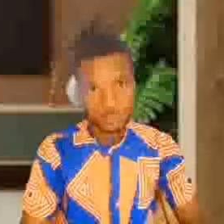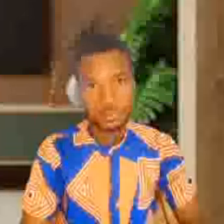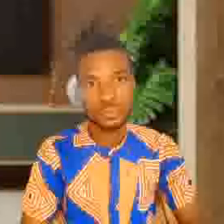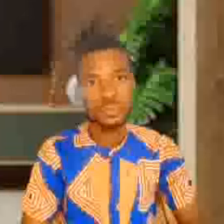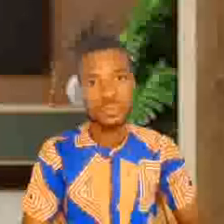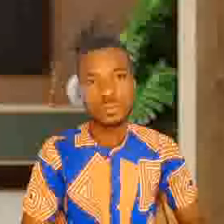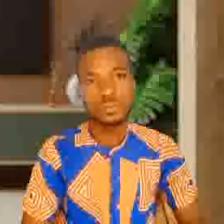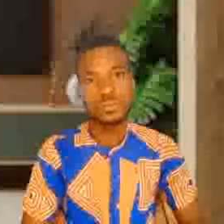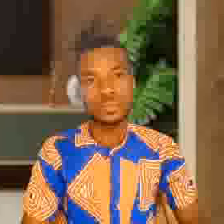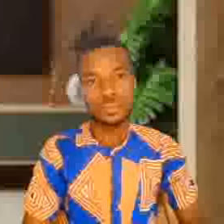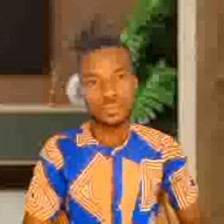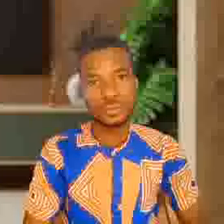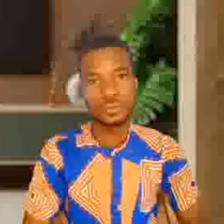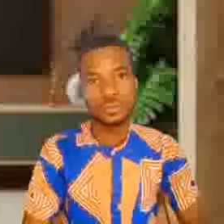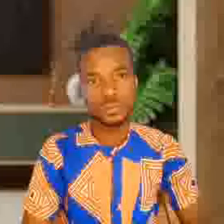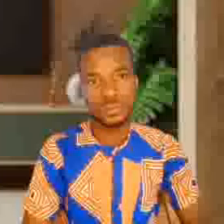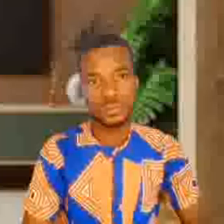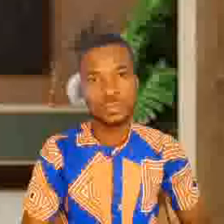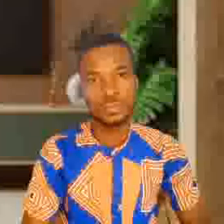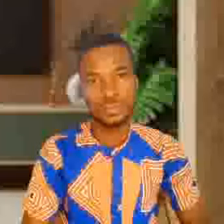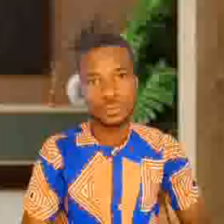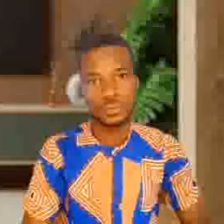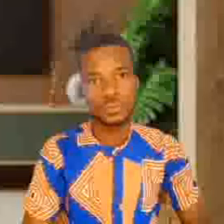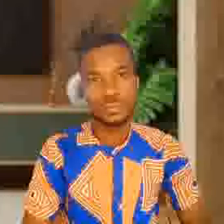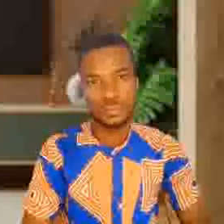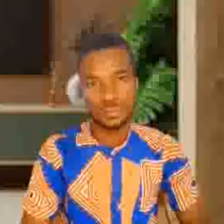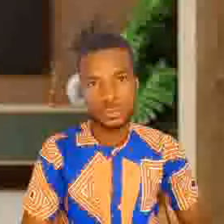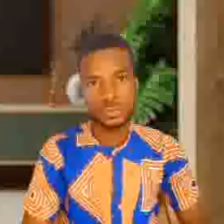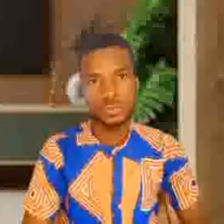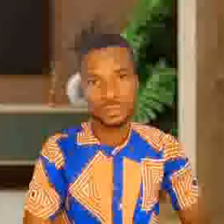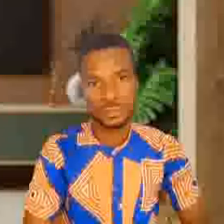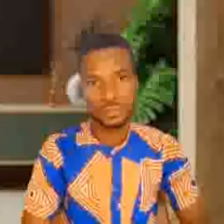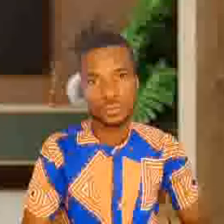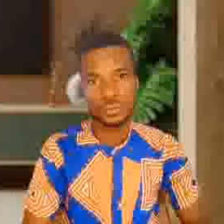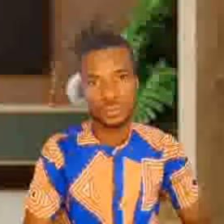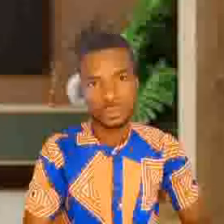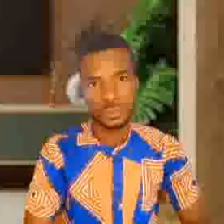be here today preaching to you if I didn't have that encounter.